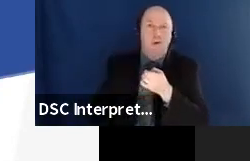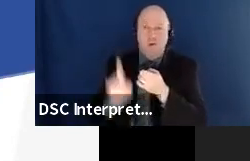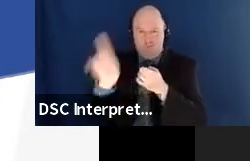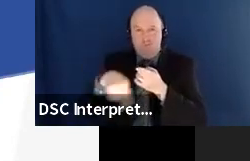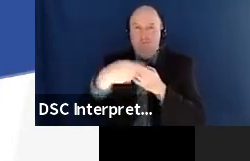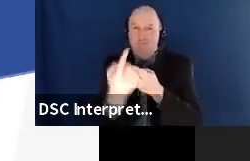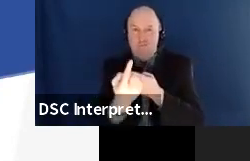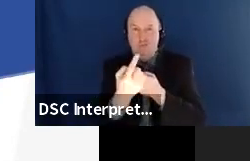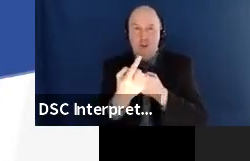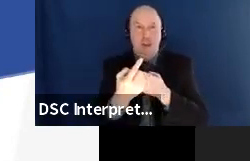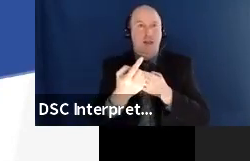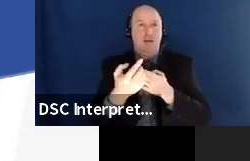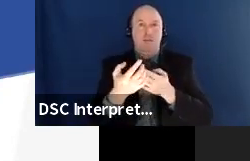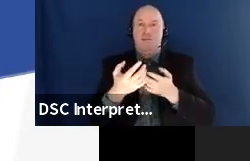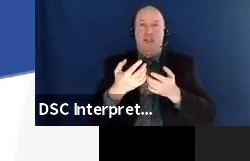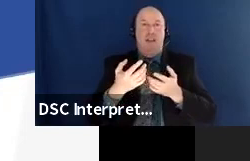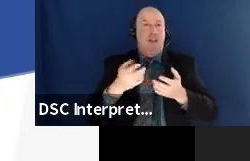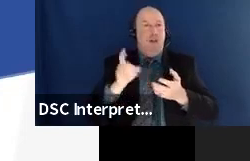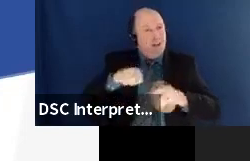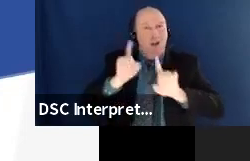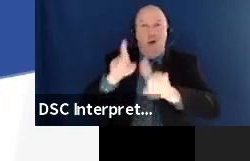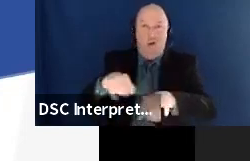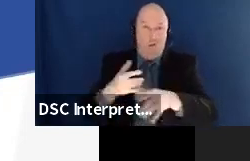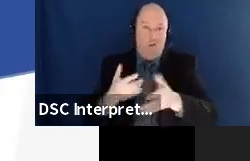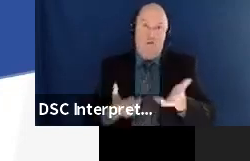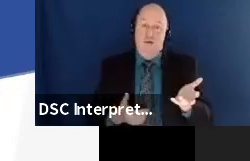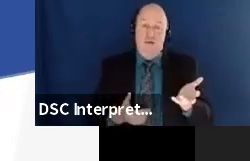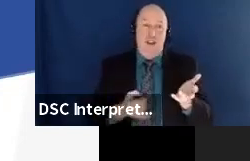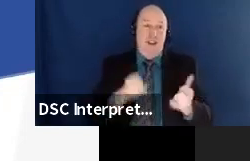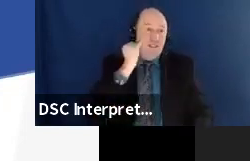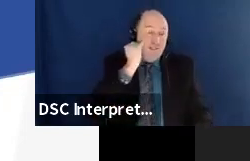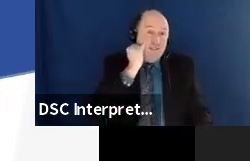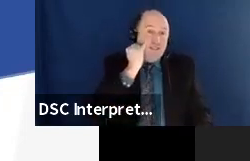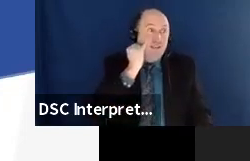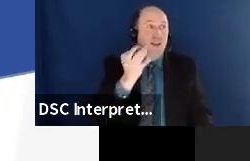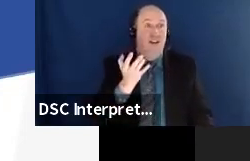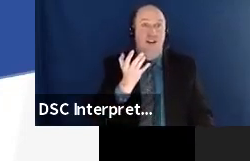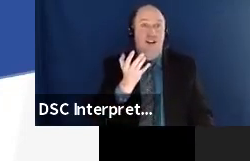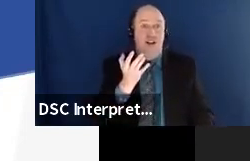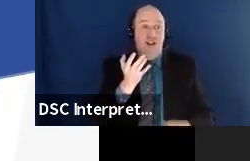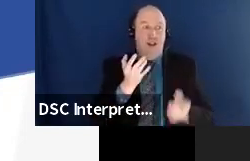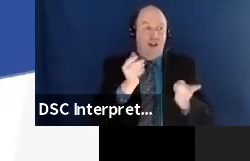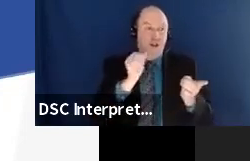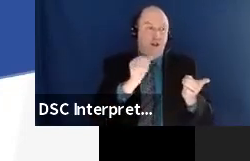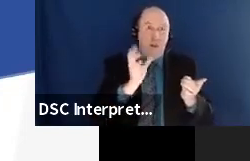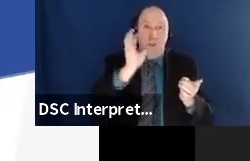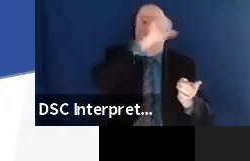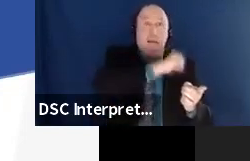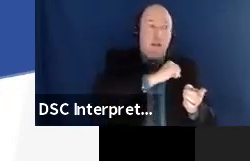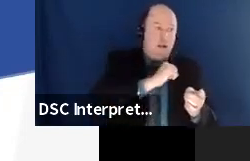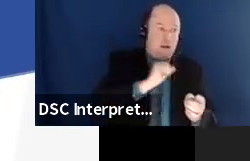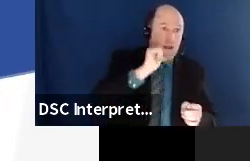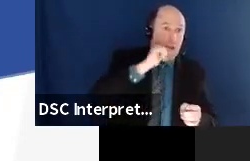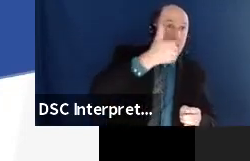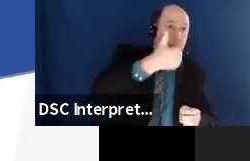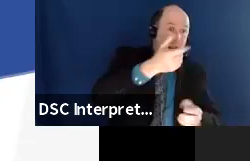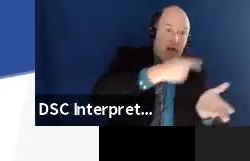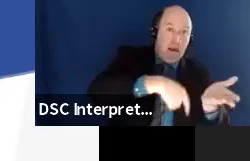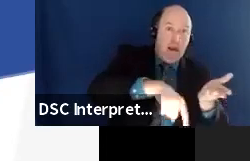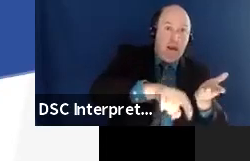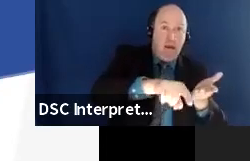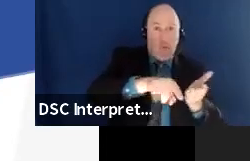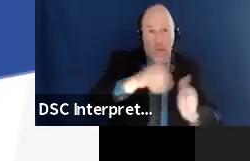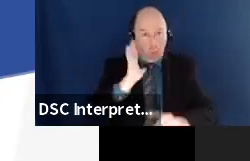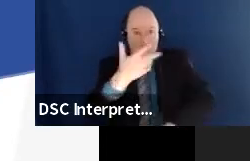be there. We cannot guarantee that you would get that second dose the next day or weeks to come because of the limited